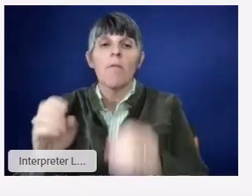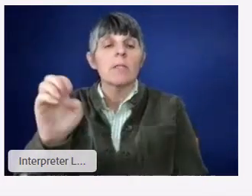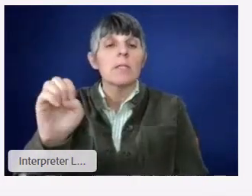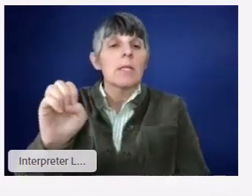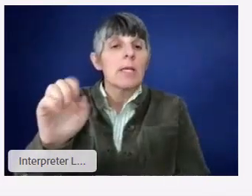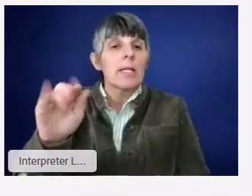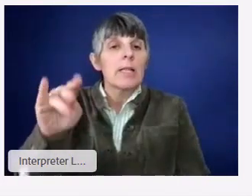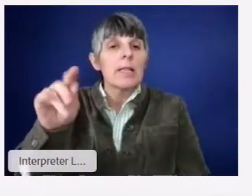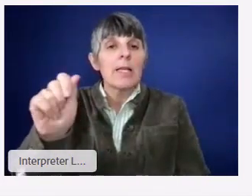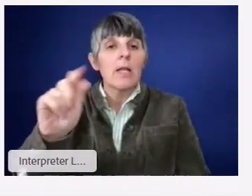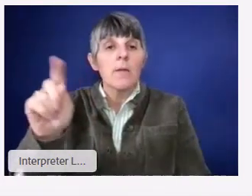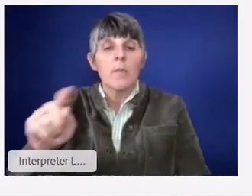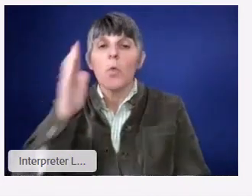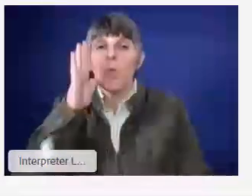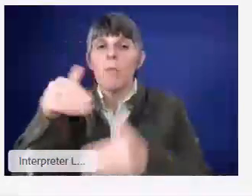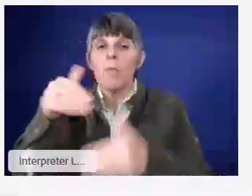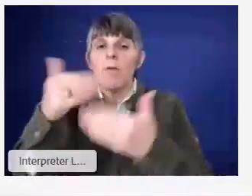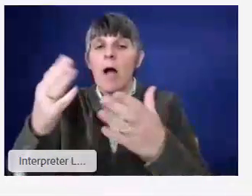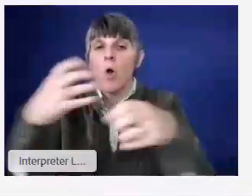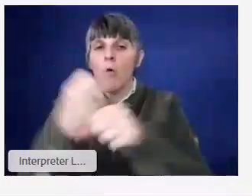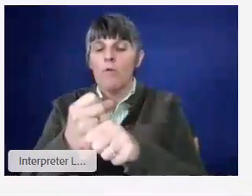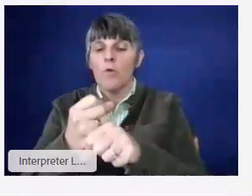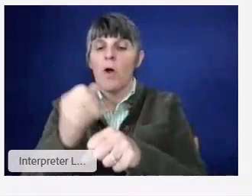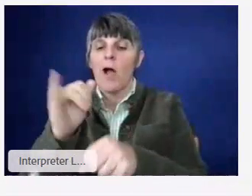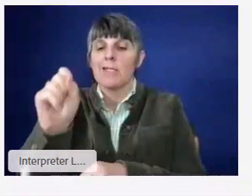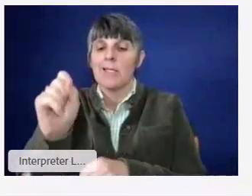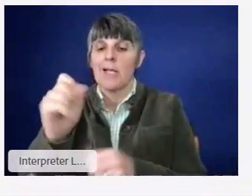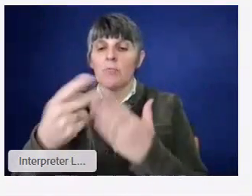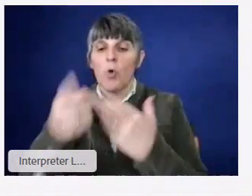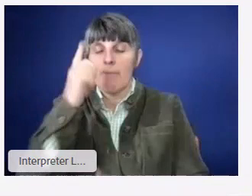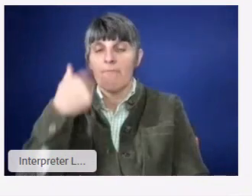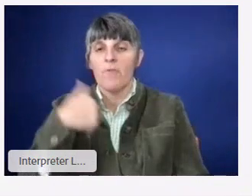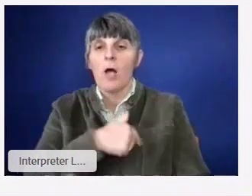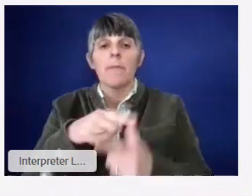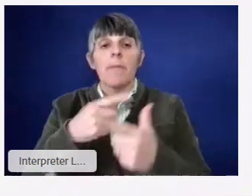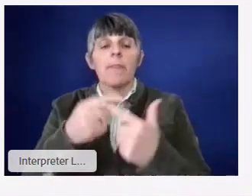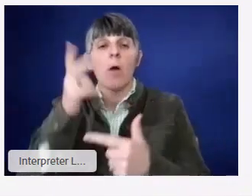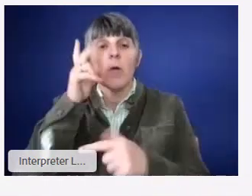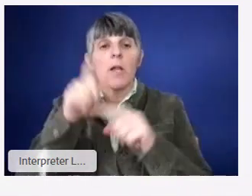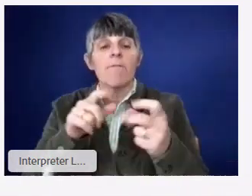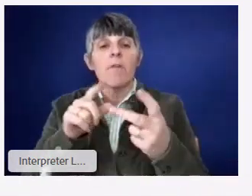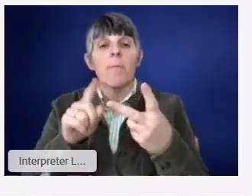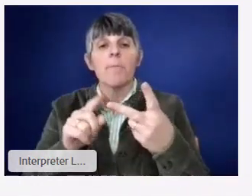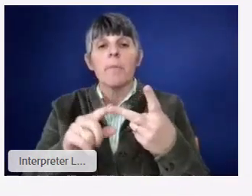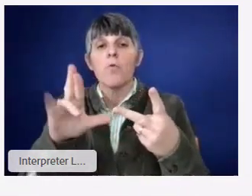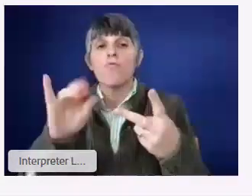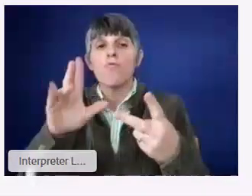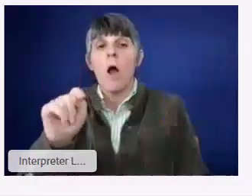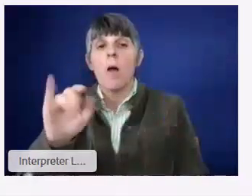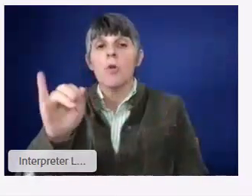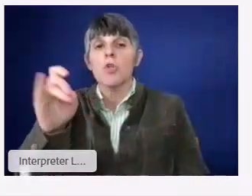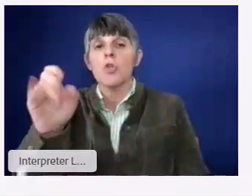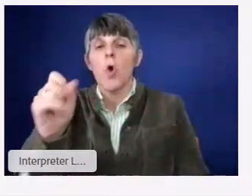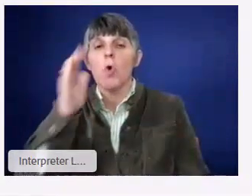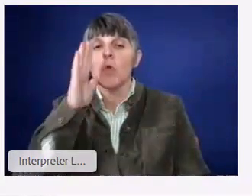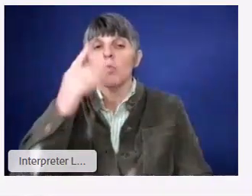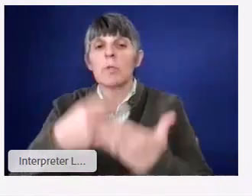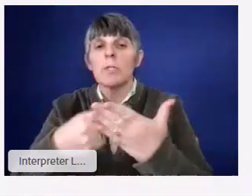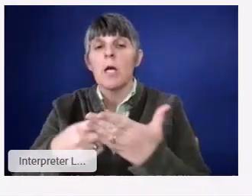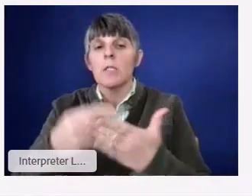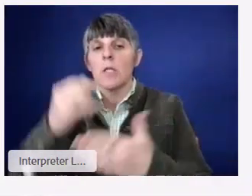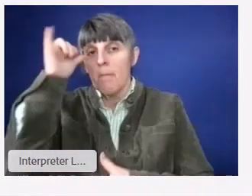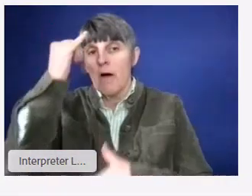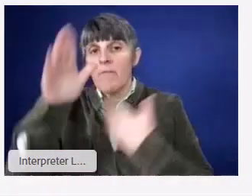overview of the ITS4US program. Then we will hear from Robert Jones, who will discuss the Buffalo All